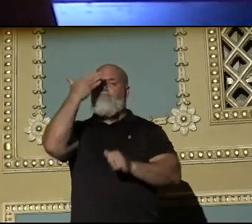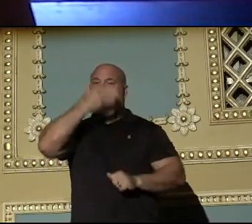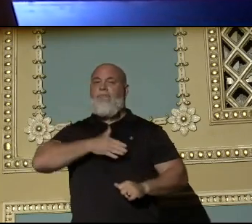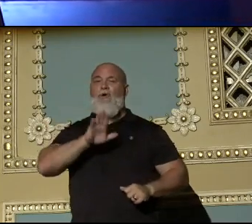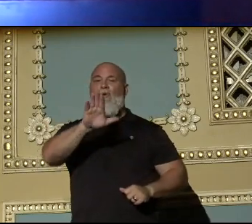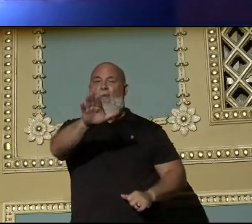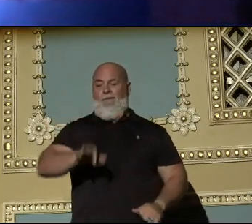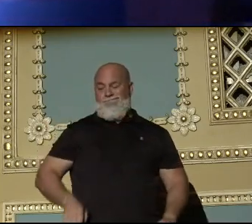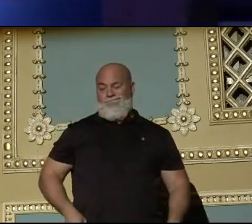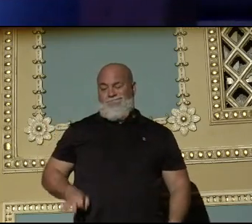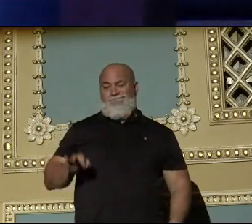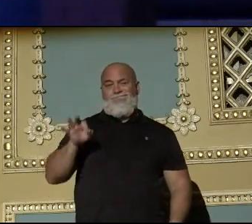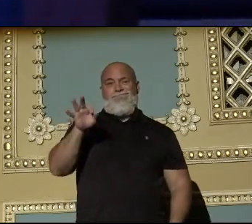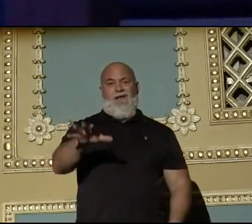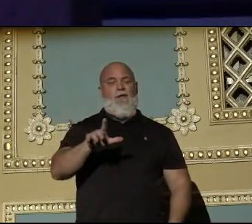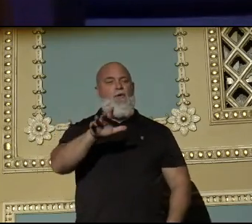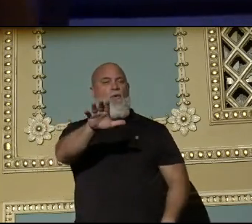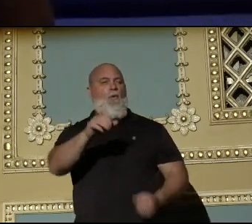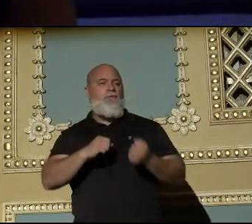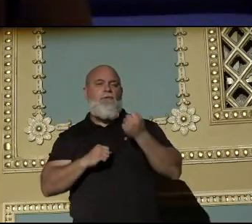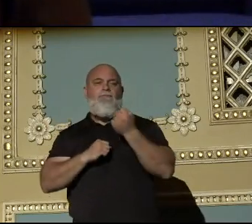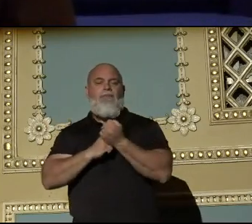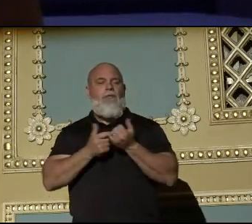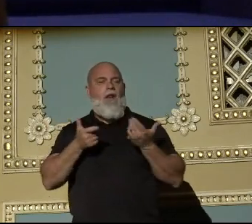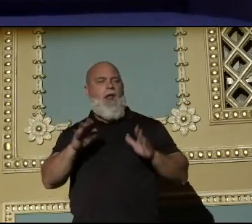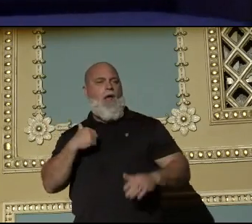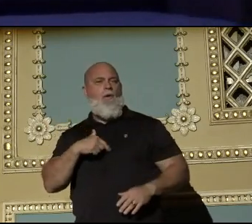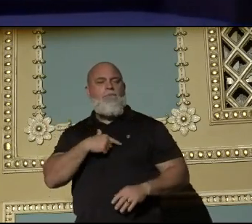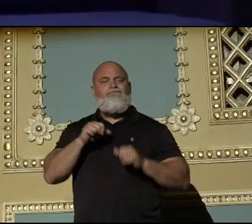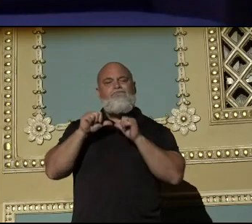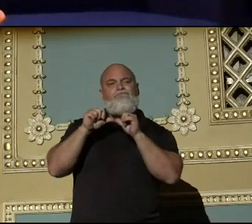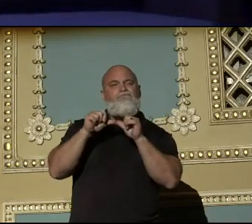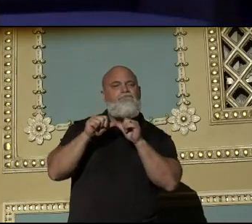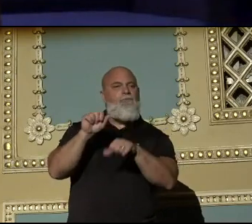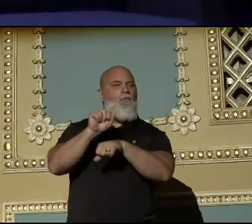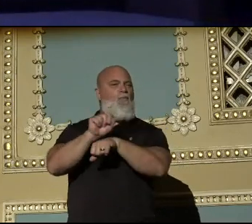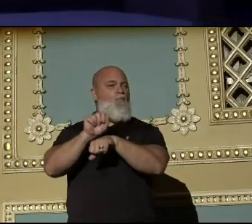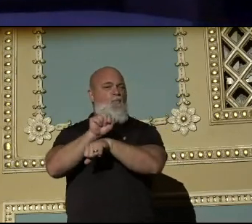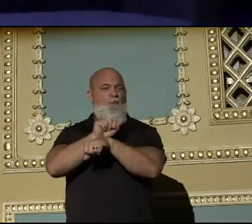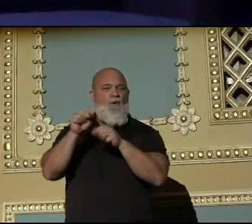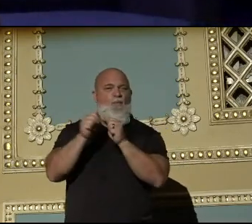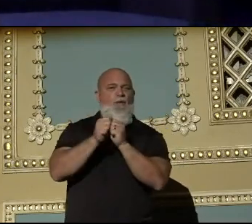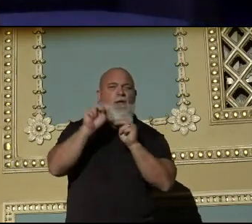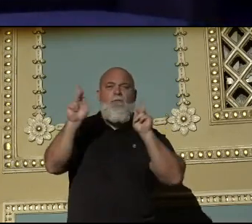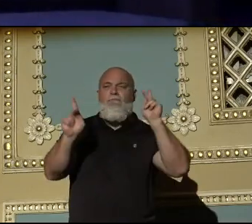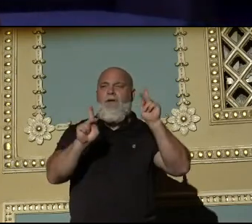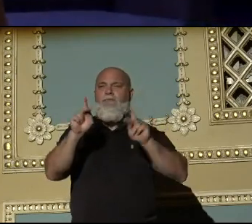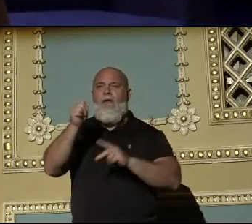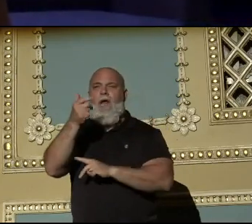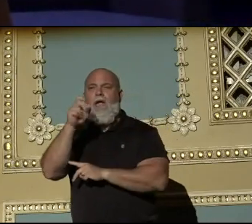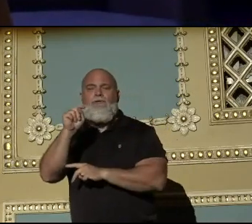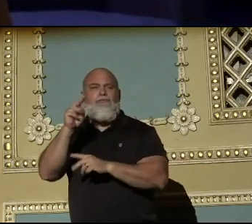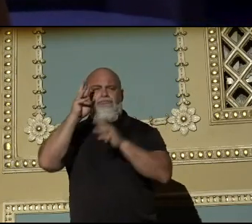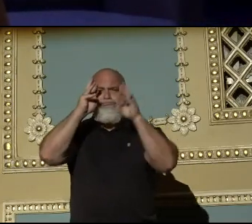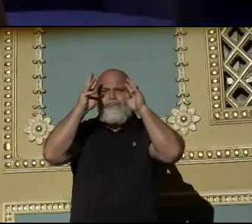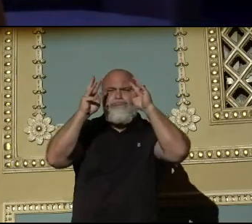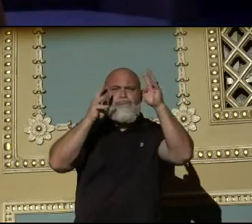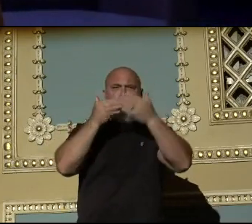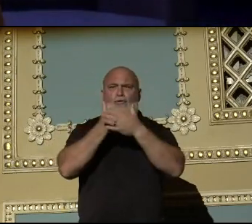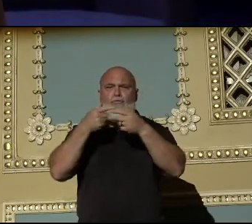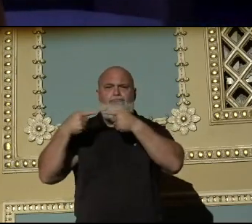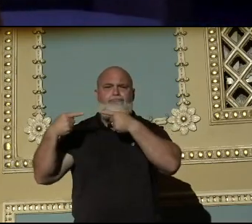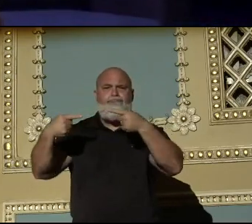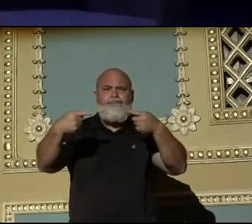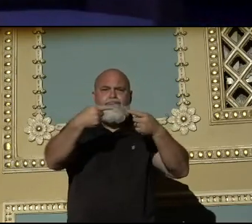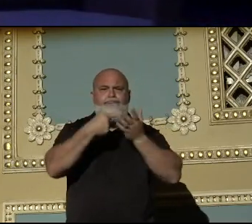donations. Your support allows us to continue working with artists and agents, creating new collaborations, and